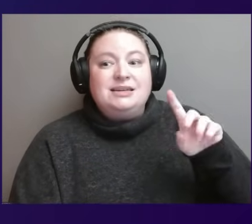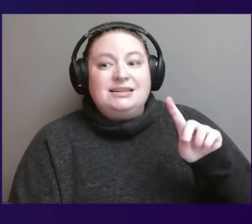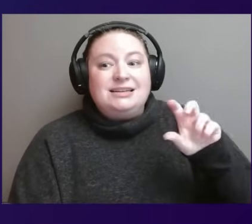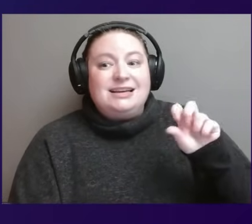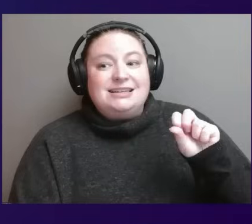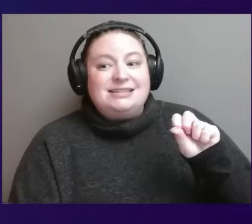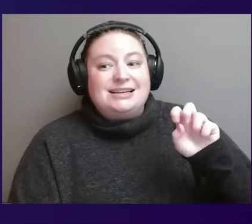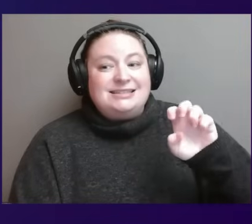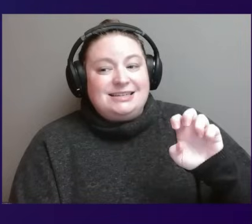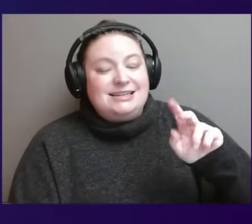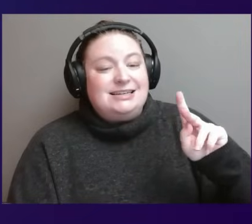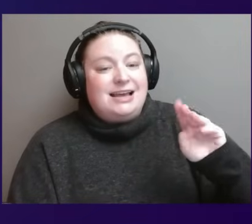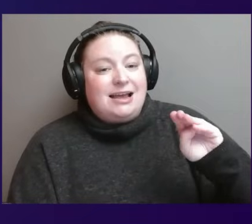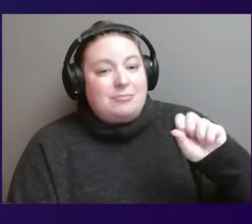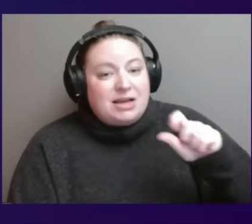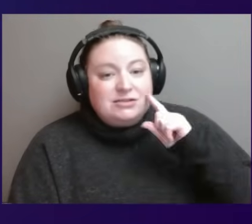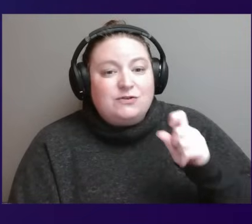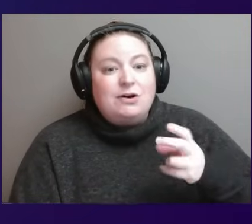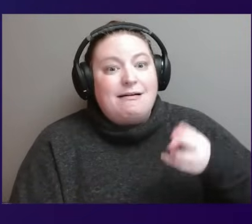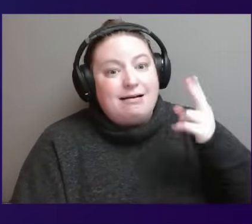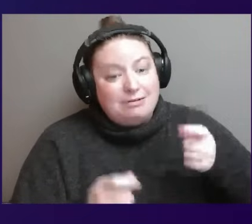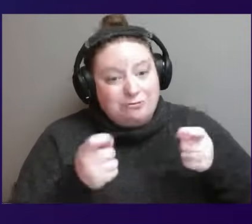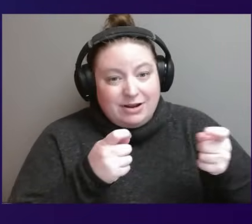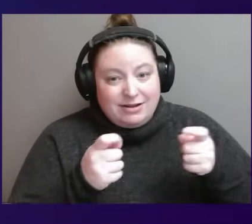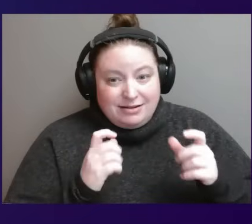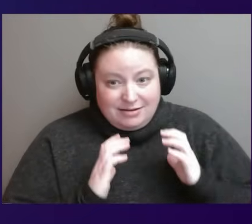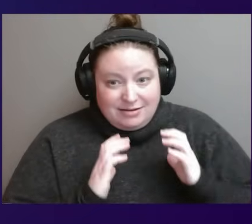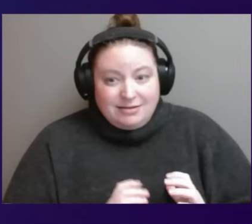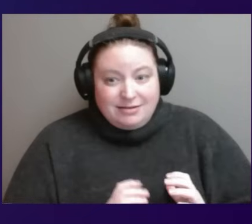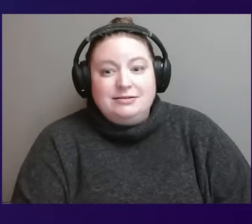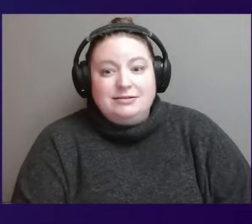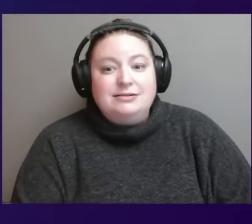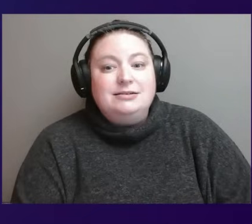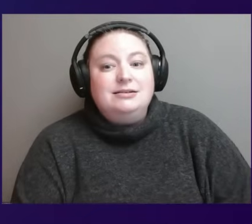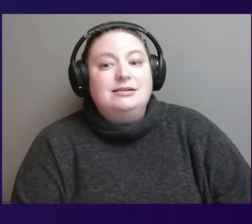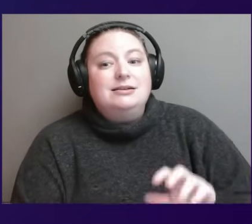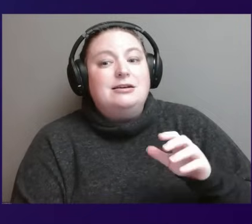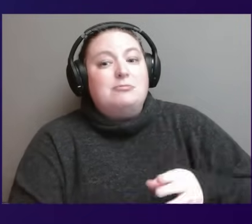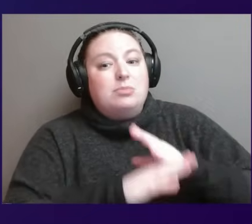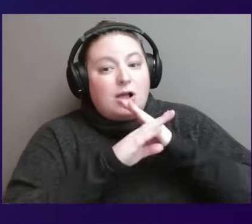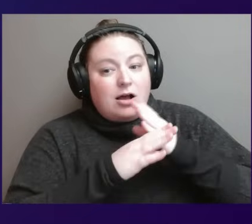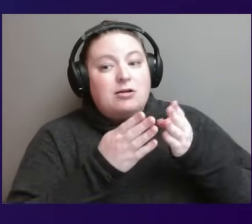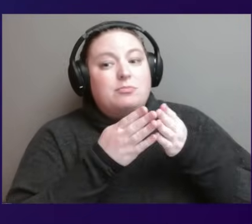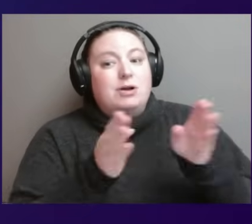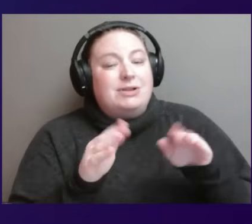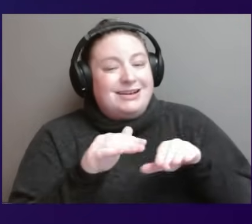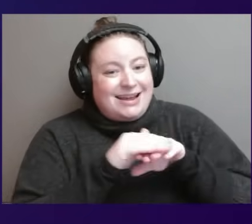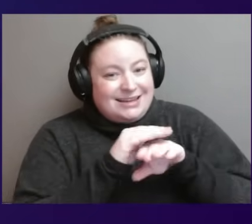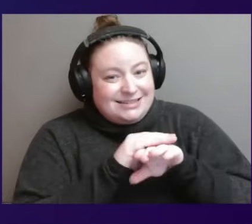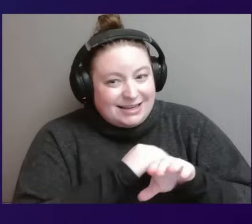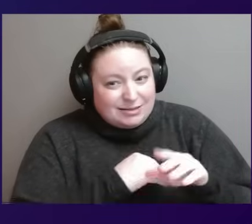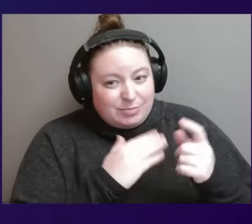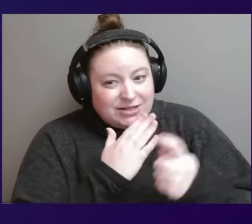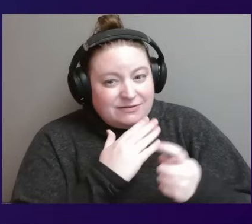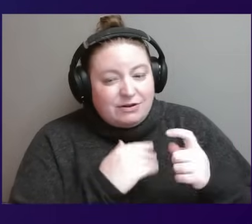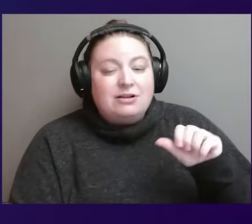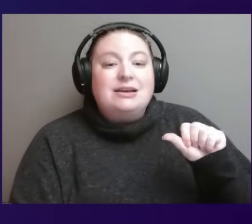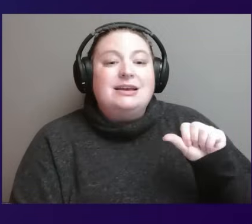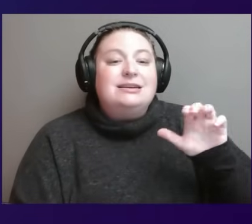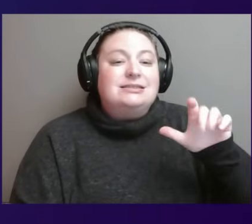regulated customers. S3 BP block public access by default. ACLs turned off by default, I think, as you